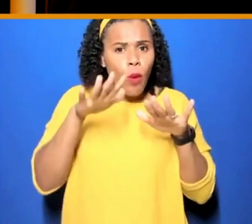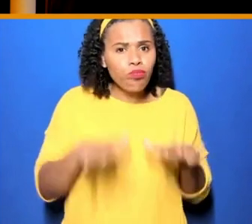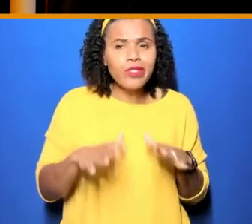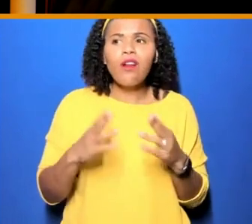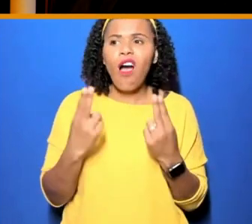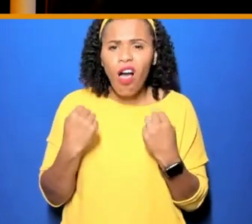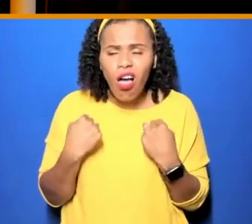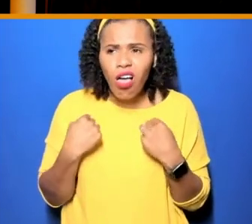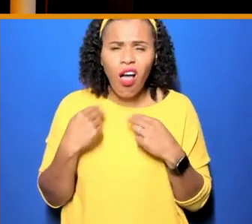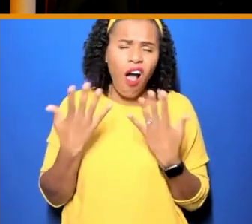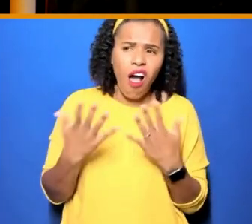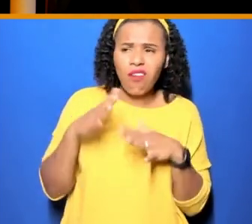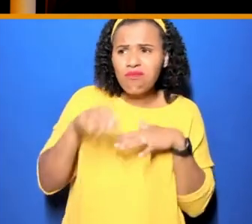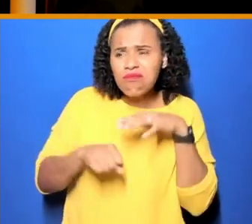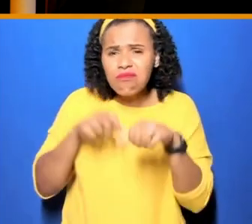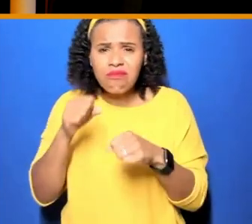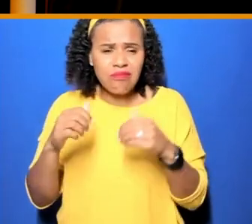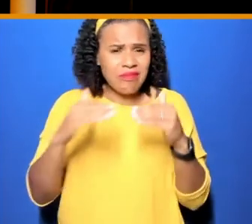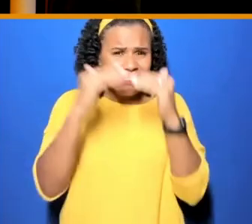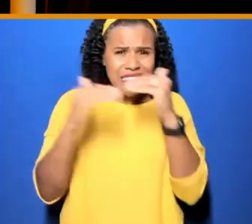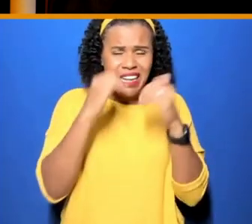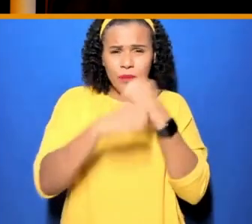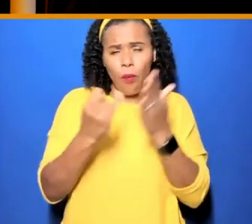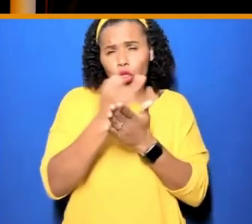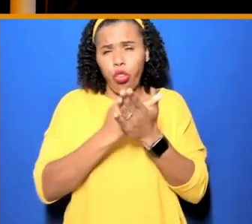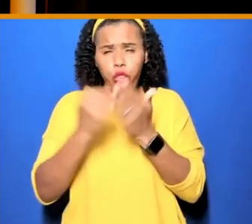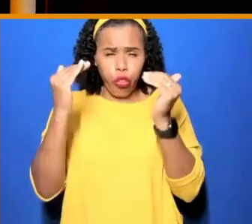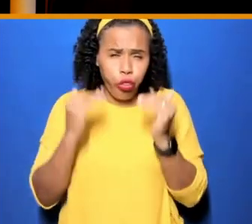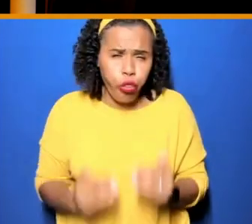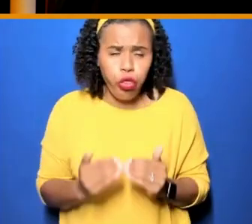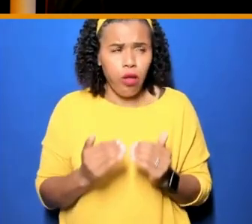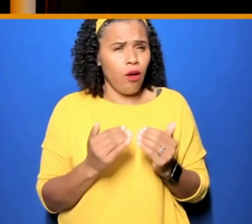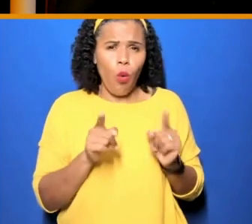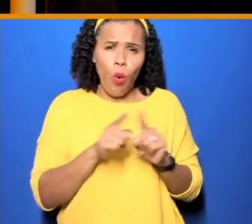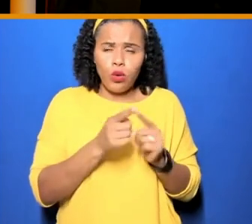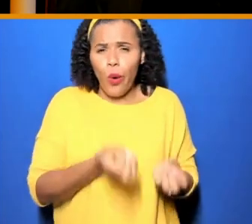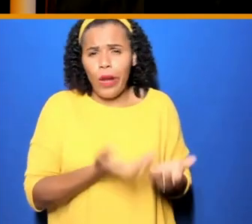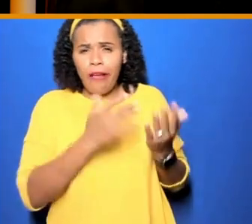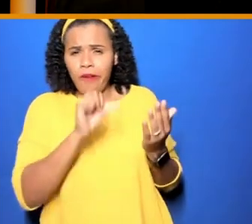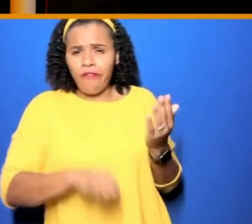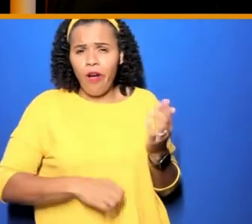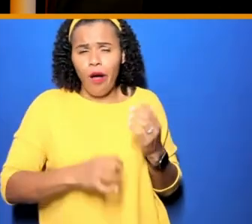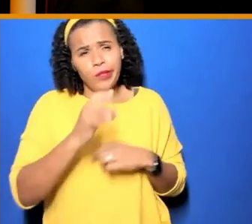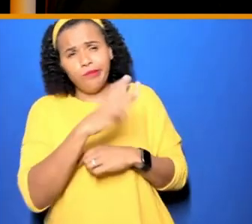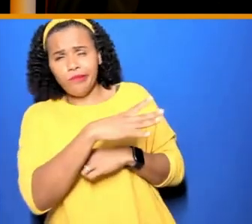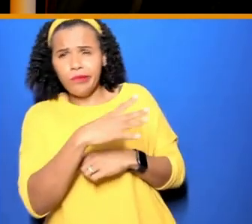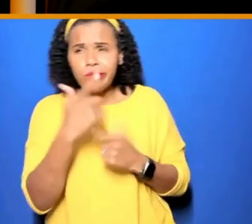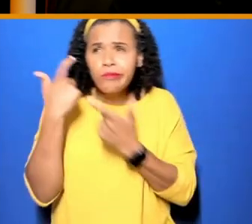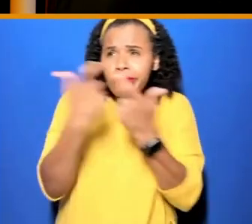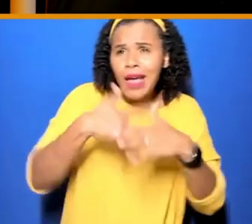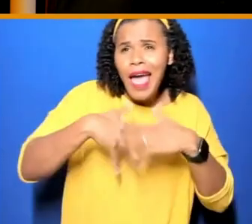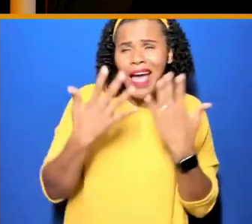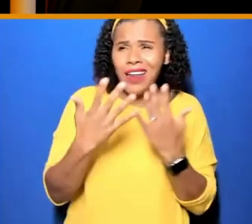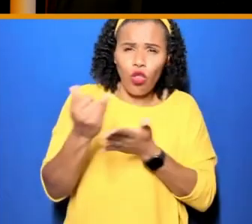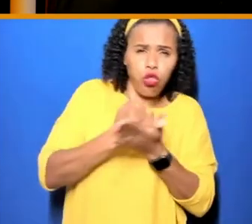and scrapes and throws those standards away, sacrificing our farmers in order to get any old deal. This happens